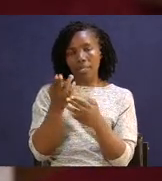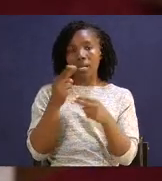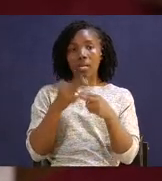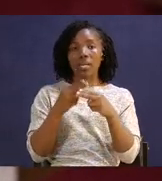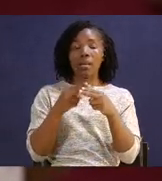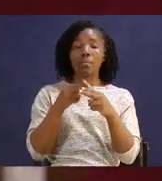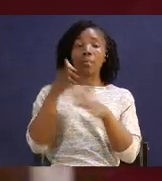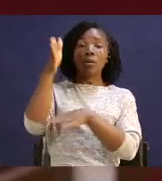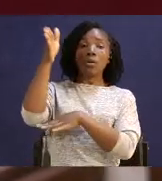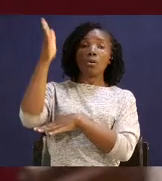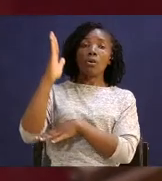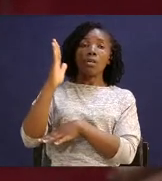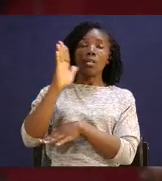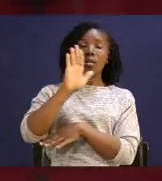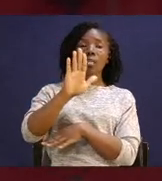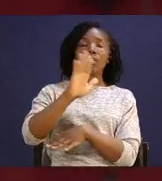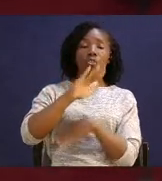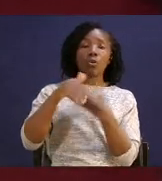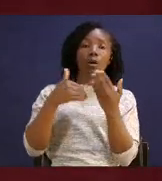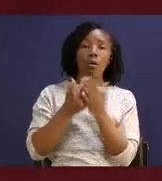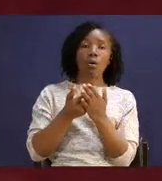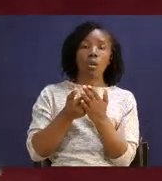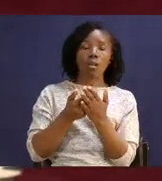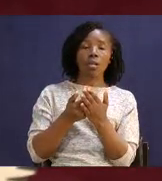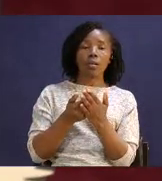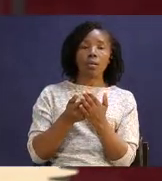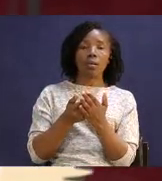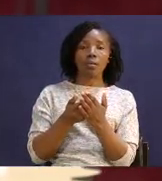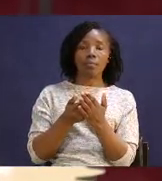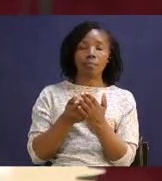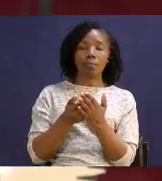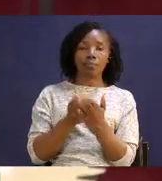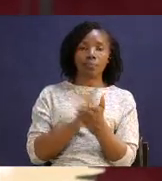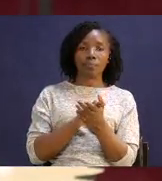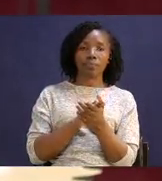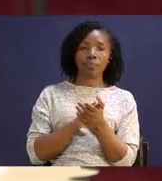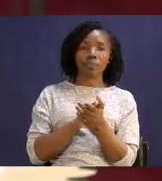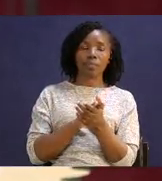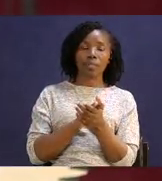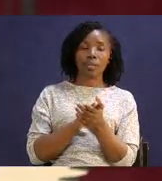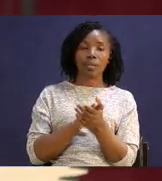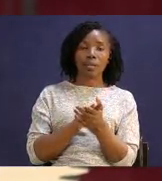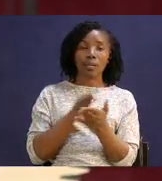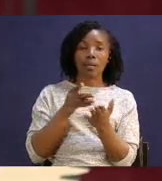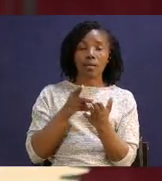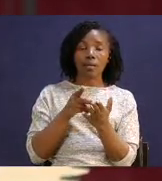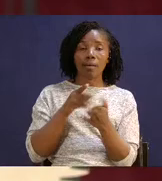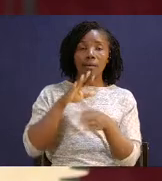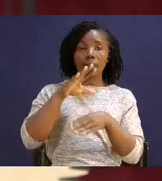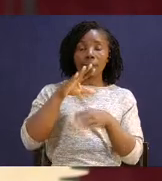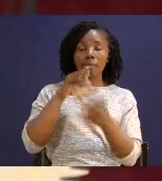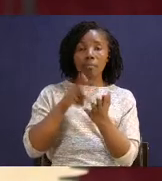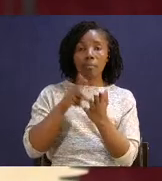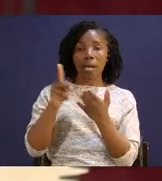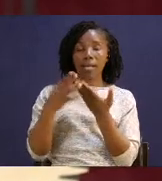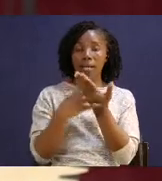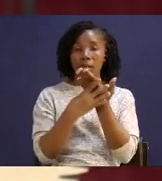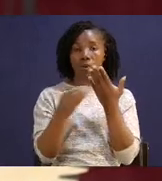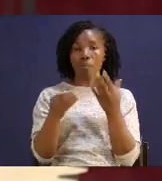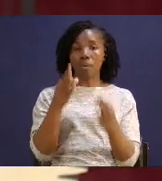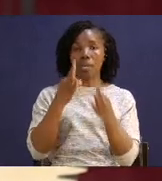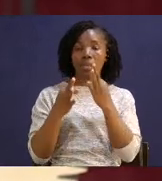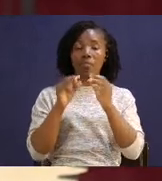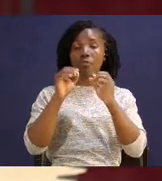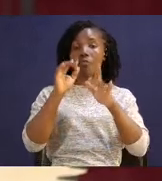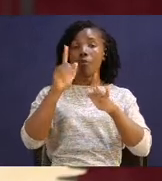available at the bookshop. Get yourself a copy. If you're not able to get it tonight, please